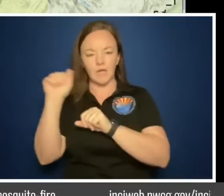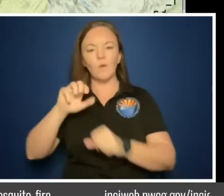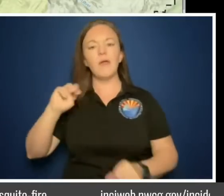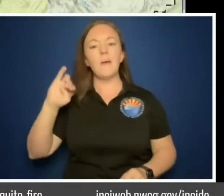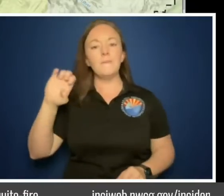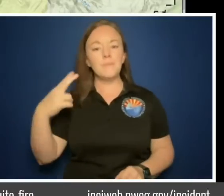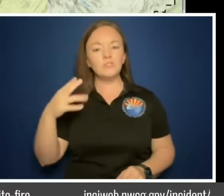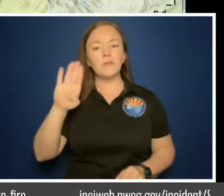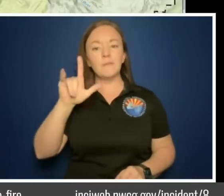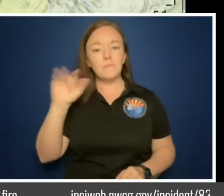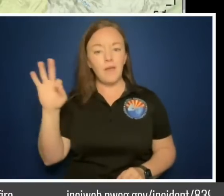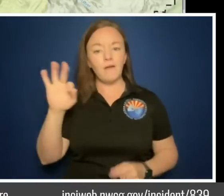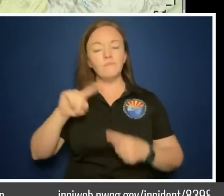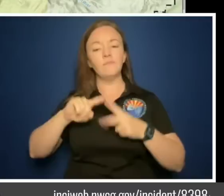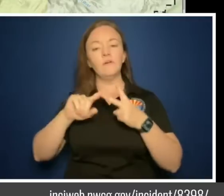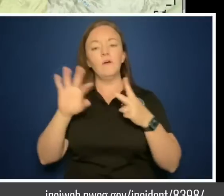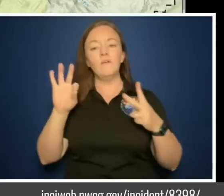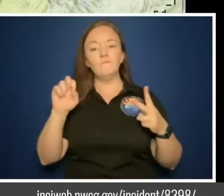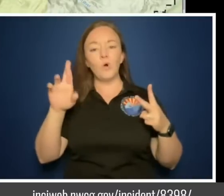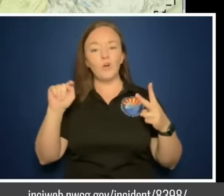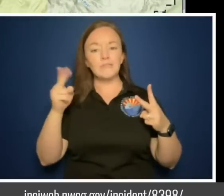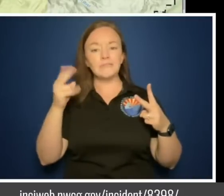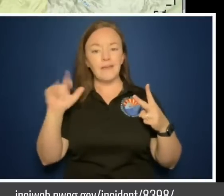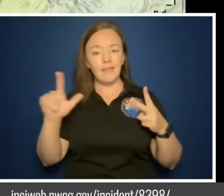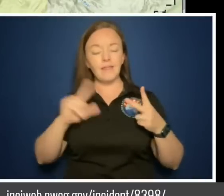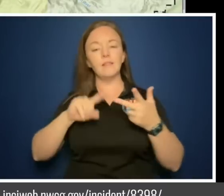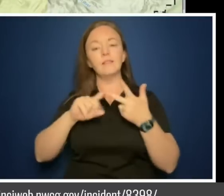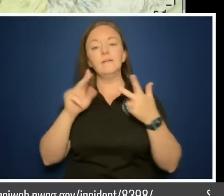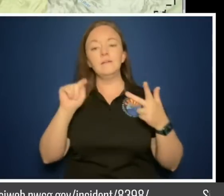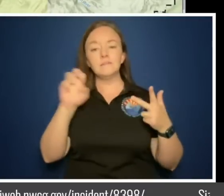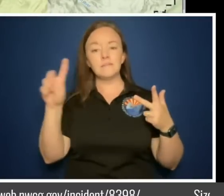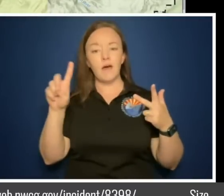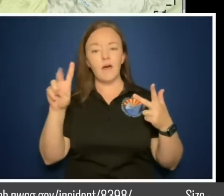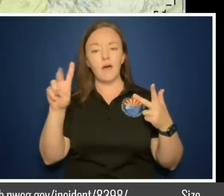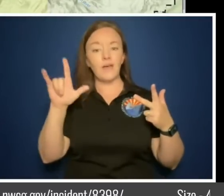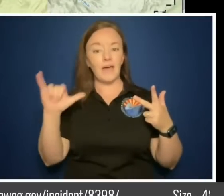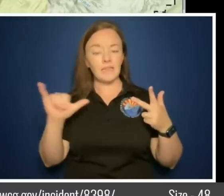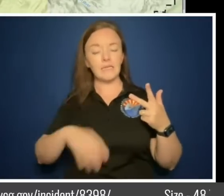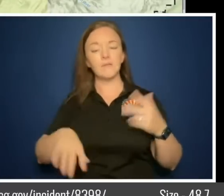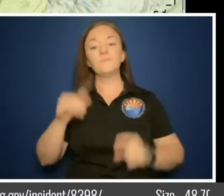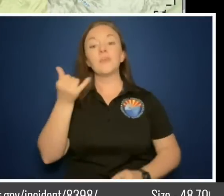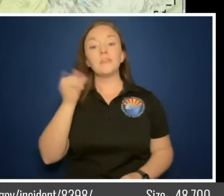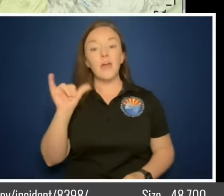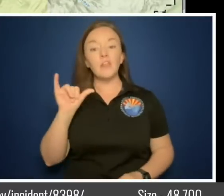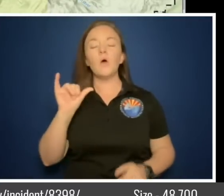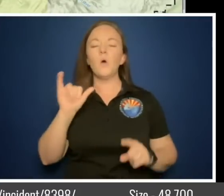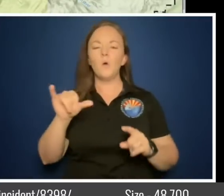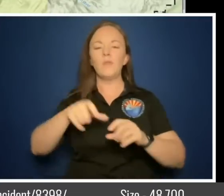Todd Valley. As you can see, the yellow areas still indicate evacuation warning zones.